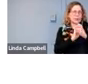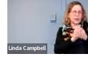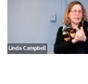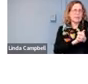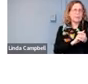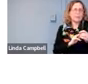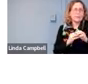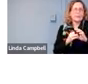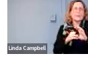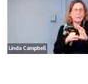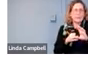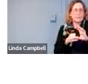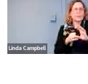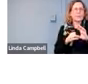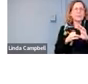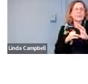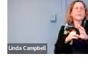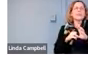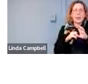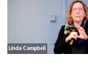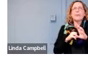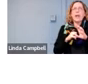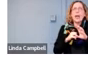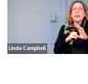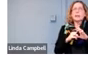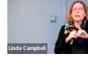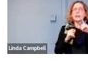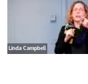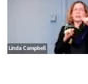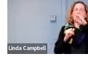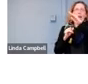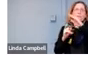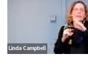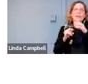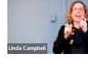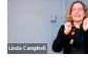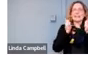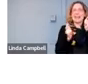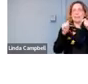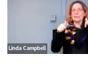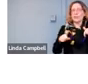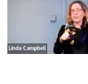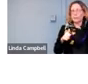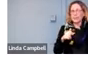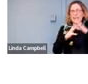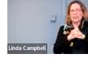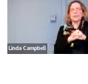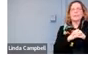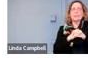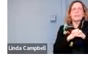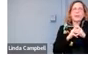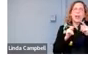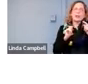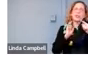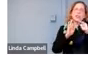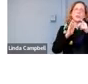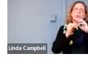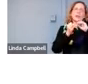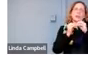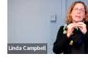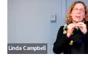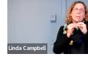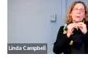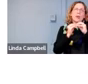And so Mike Willie sent me this. Thank you so much to him. And so this graph, I did adapt slightly for